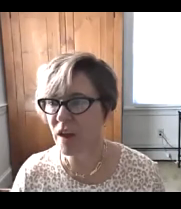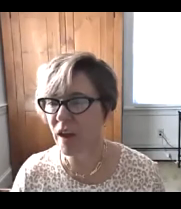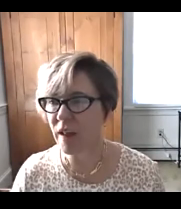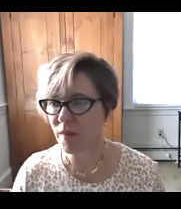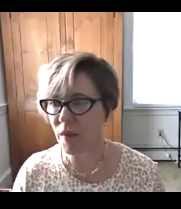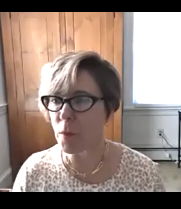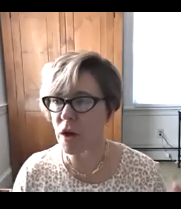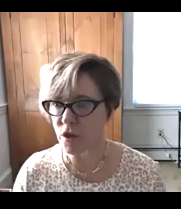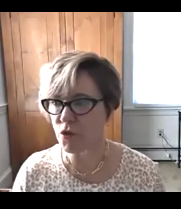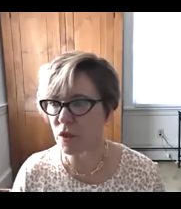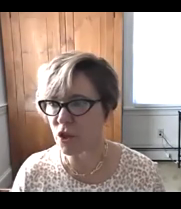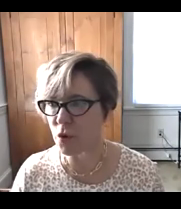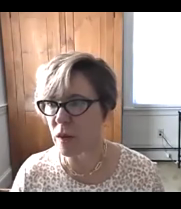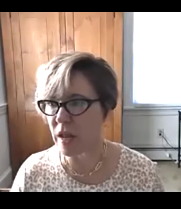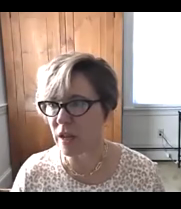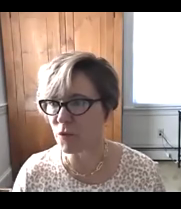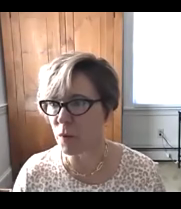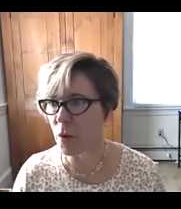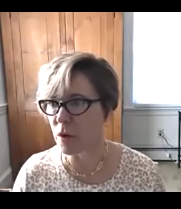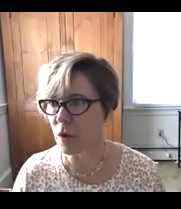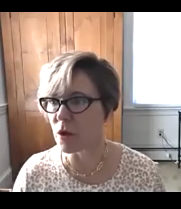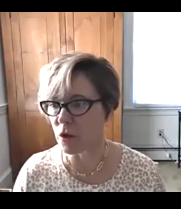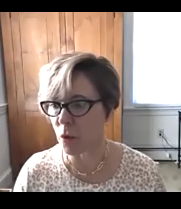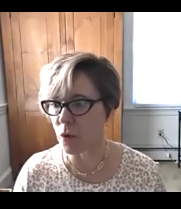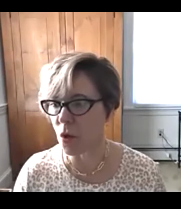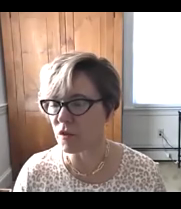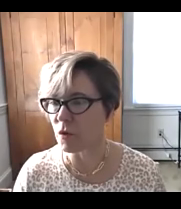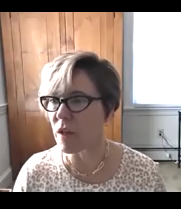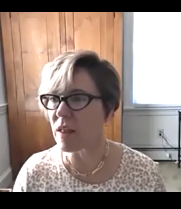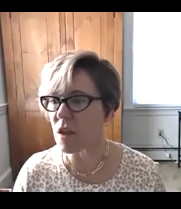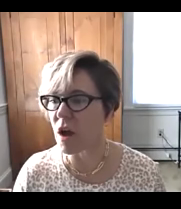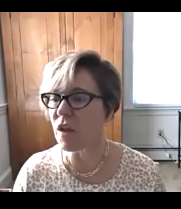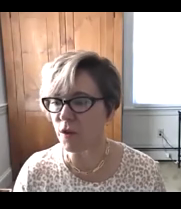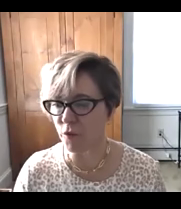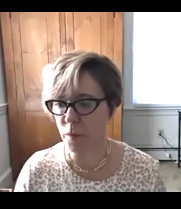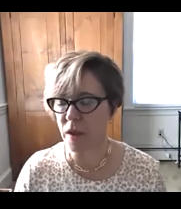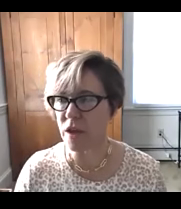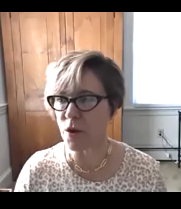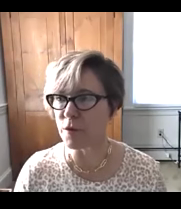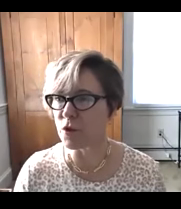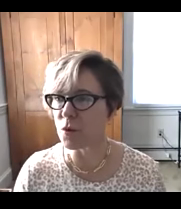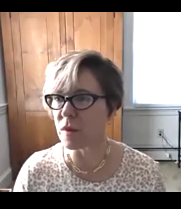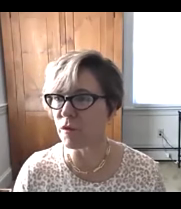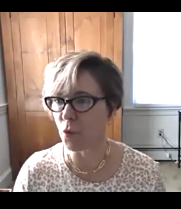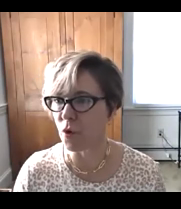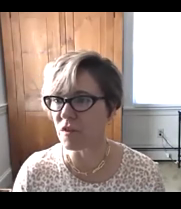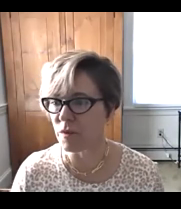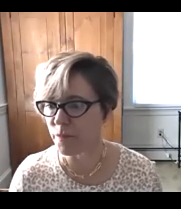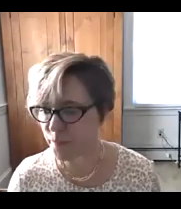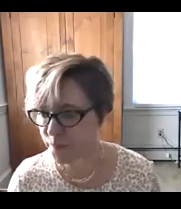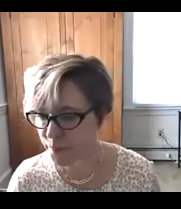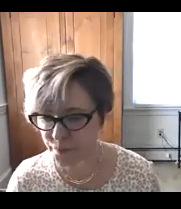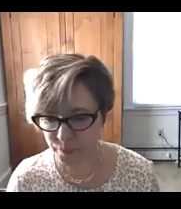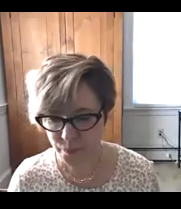end and monitoring the Q&A as we go along. So Don, thank you for being here and for doing this for